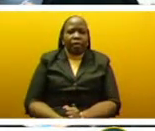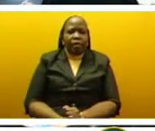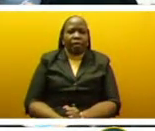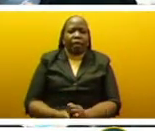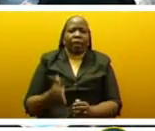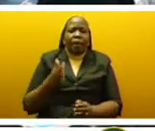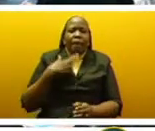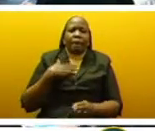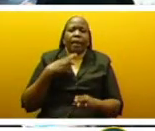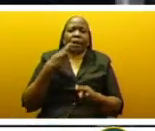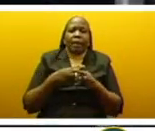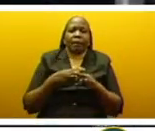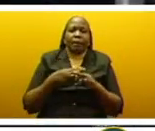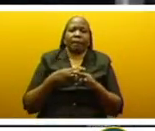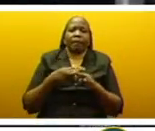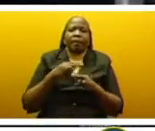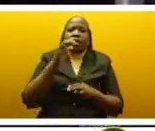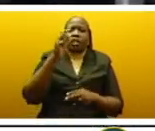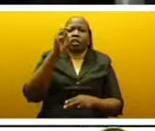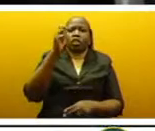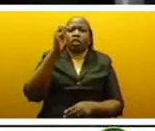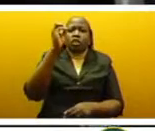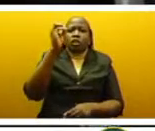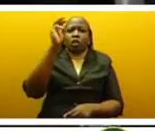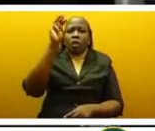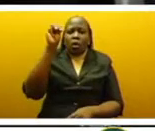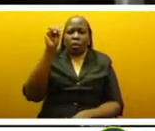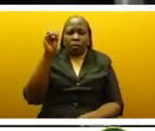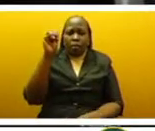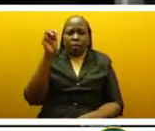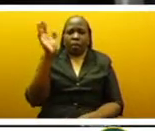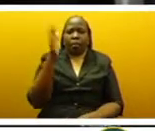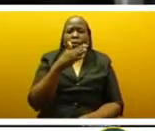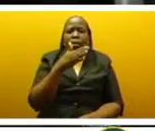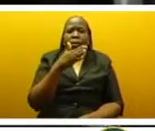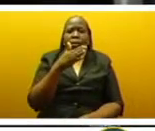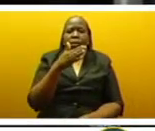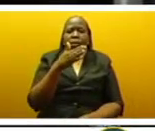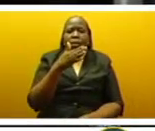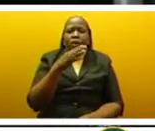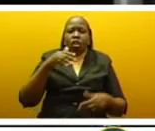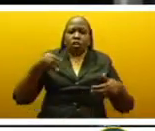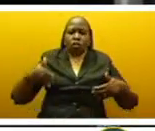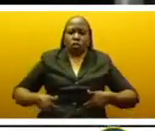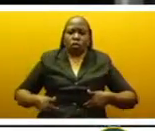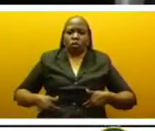is Tom Asharia. I appear together with my colleagues on record for Youth Advocacy Africa and Peter